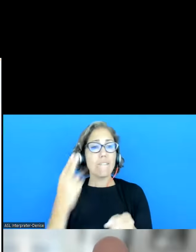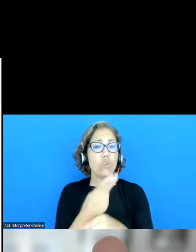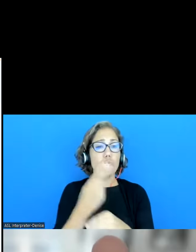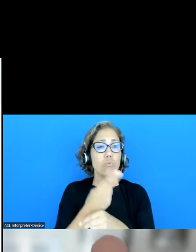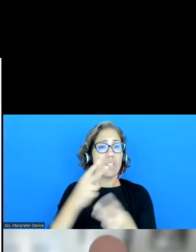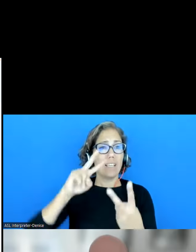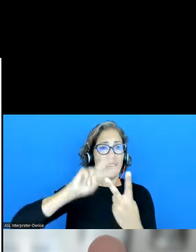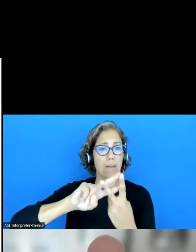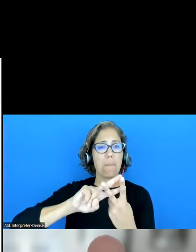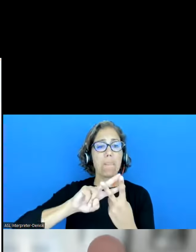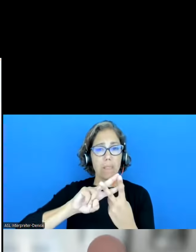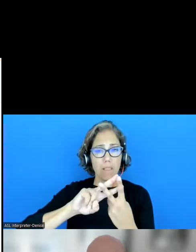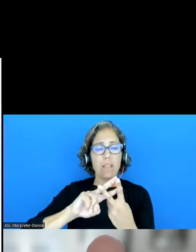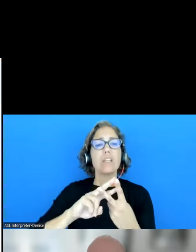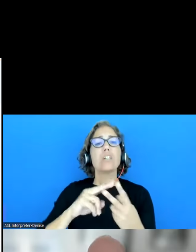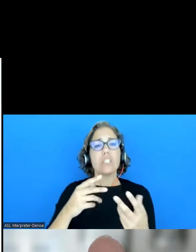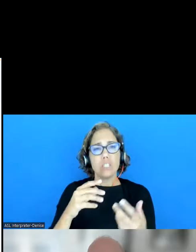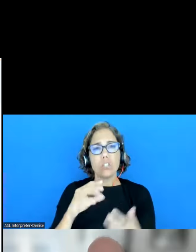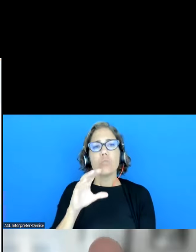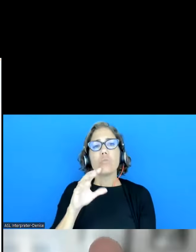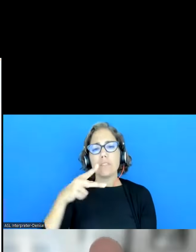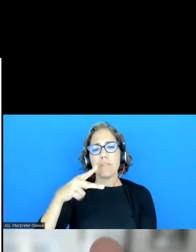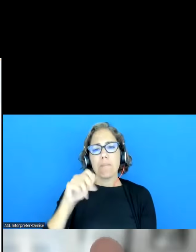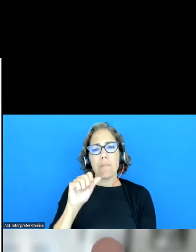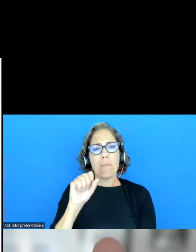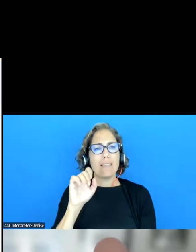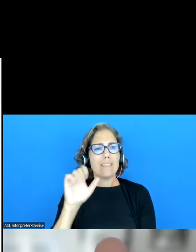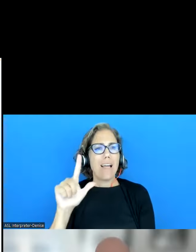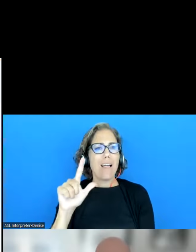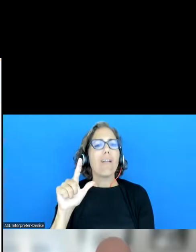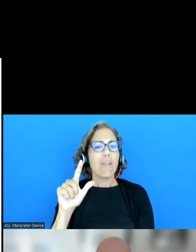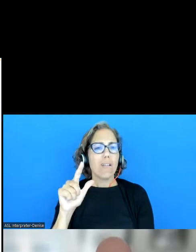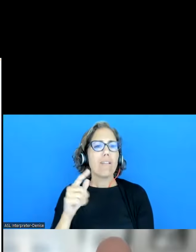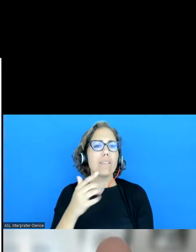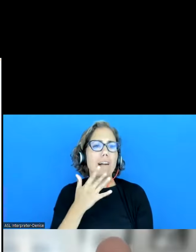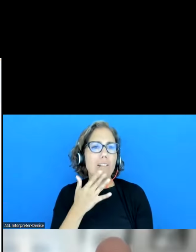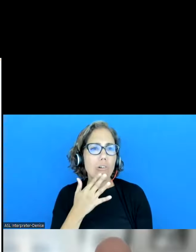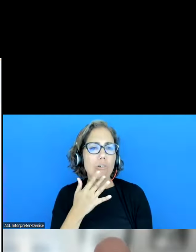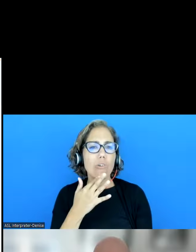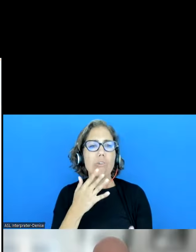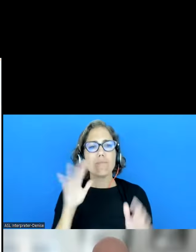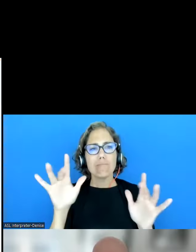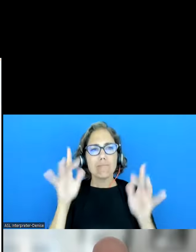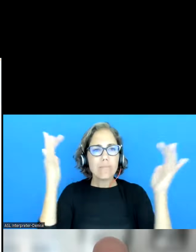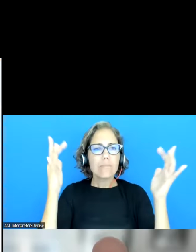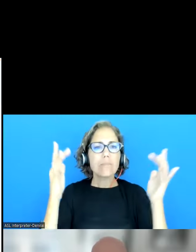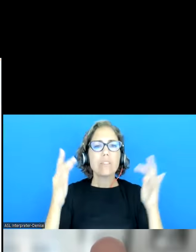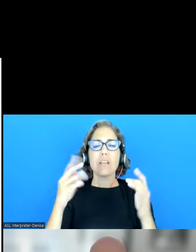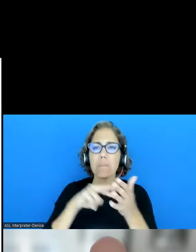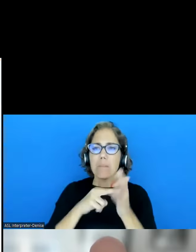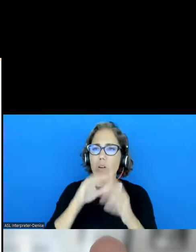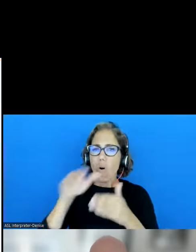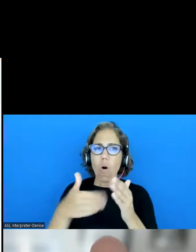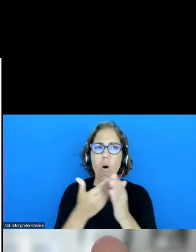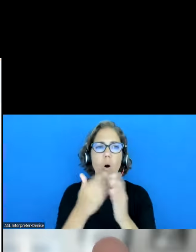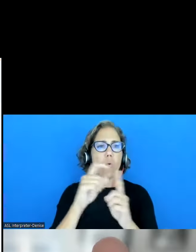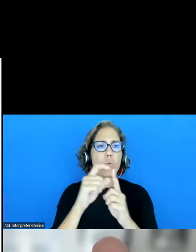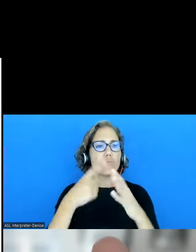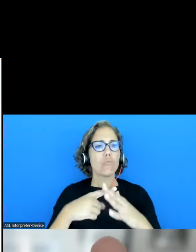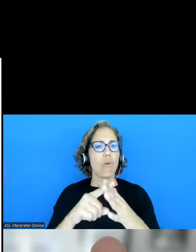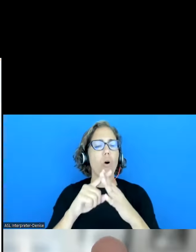you're using Pascal or camel case. So that would be either where all of the words start with a capital